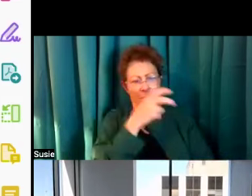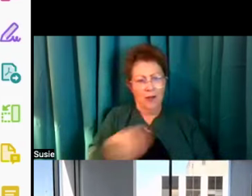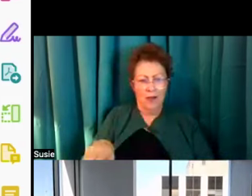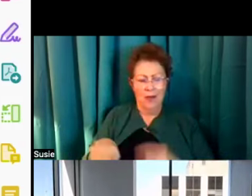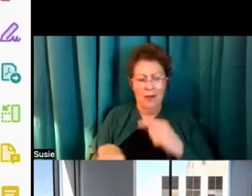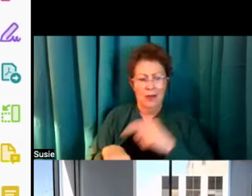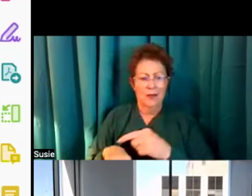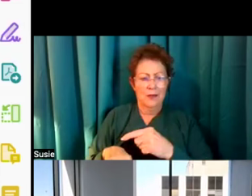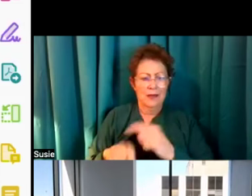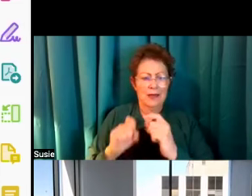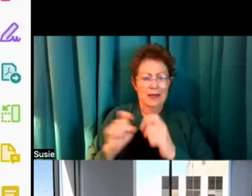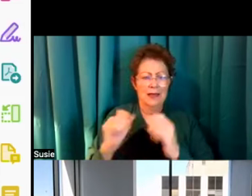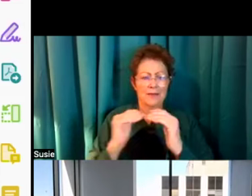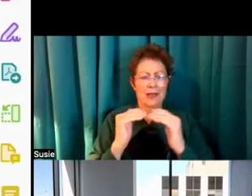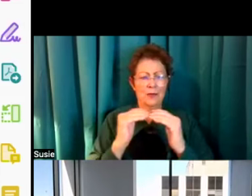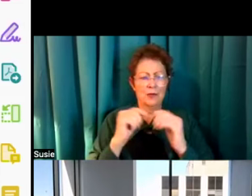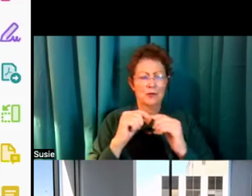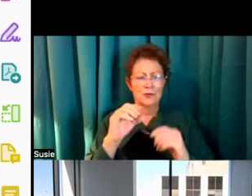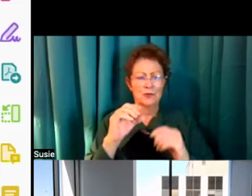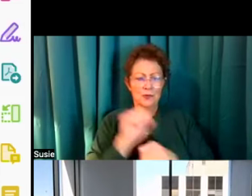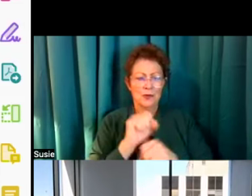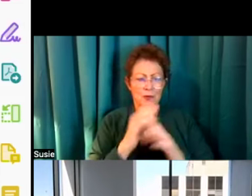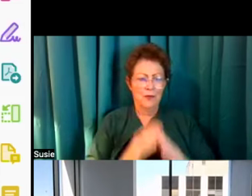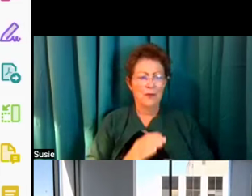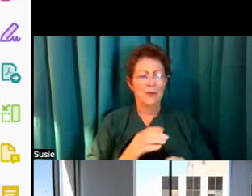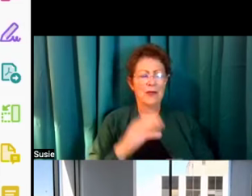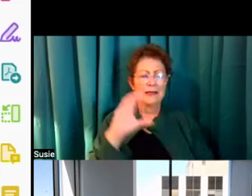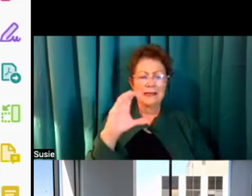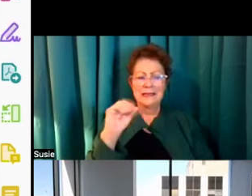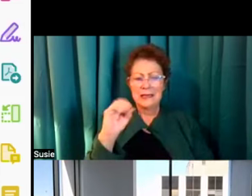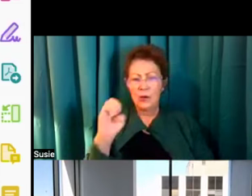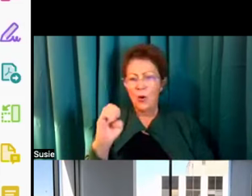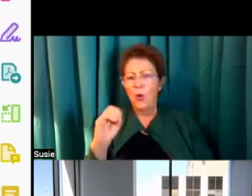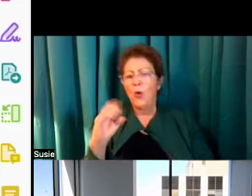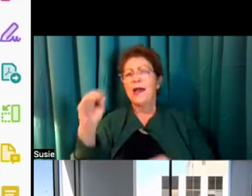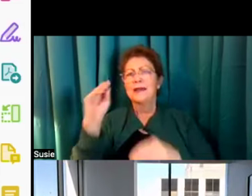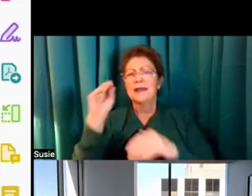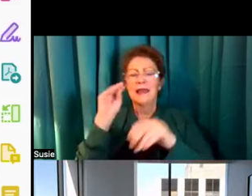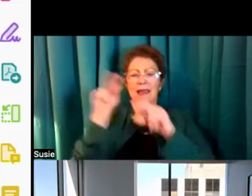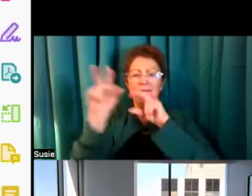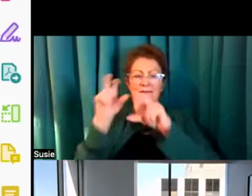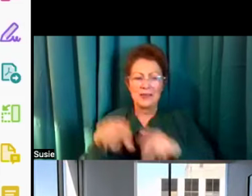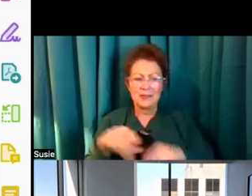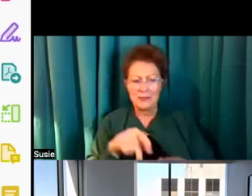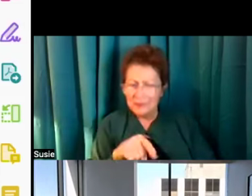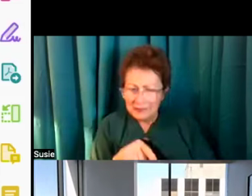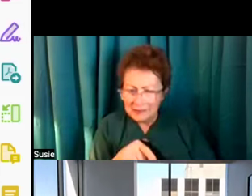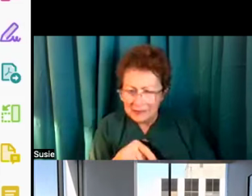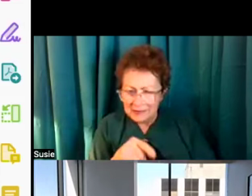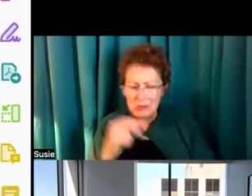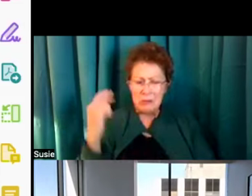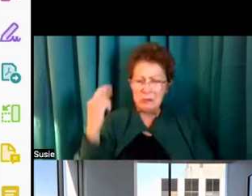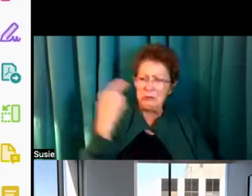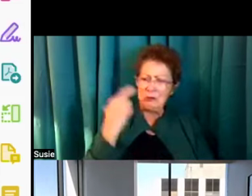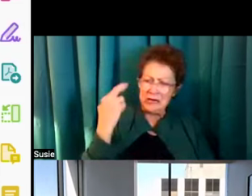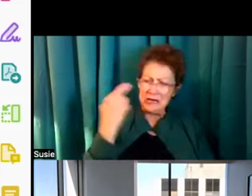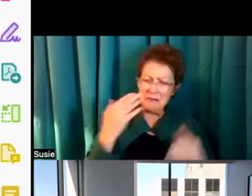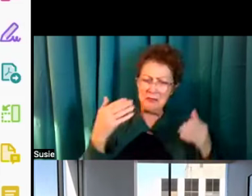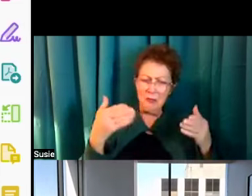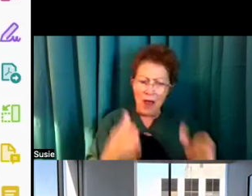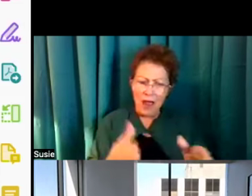which will then give equity to employees, including the CEO and maybe even investors. Again, this might come from a very reasonable concern of,